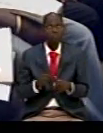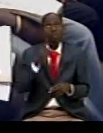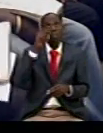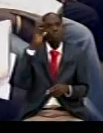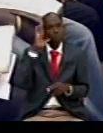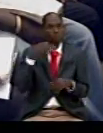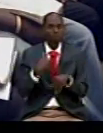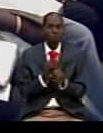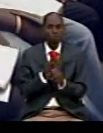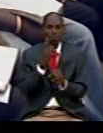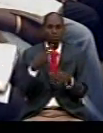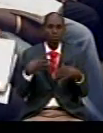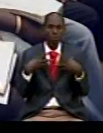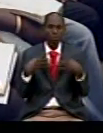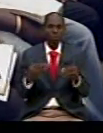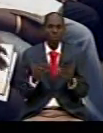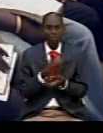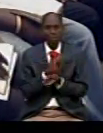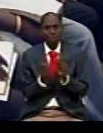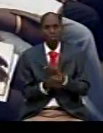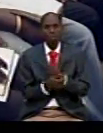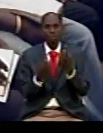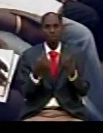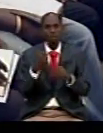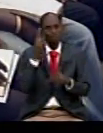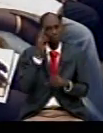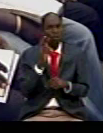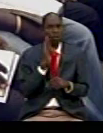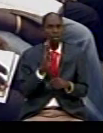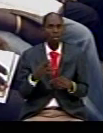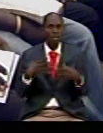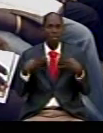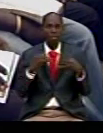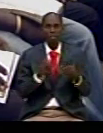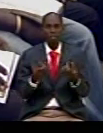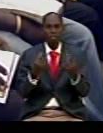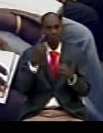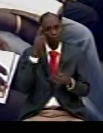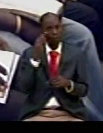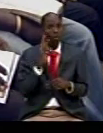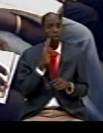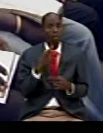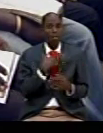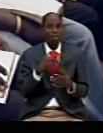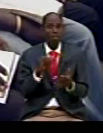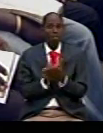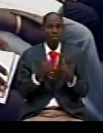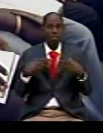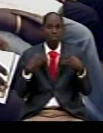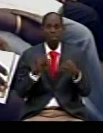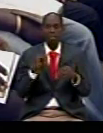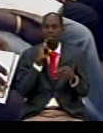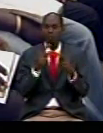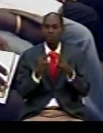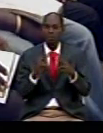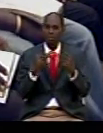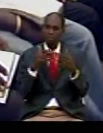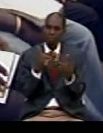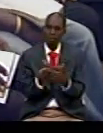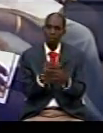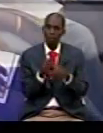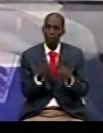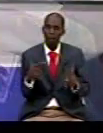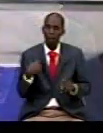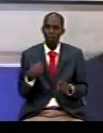change came for her. Healing came for her. And that healing is very near. But we